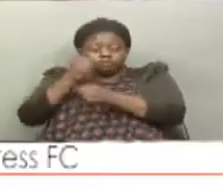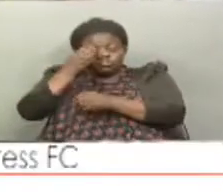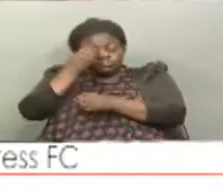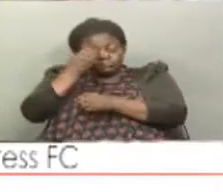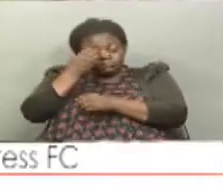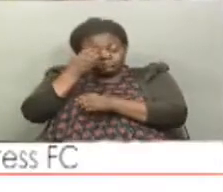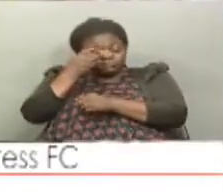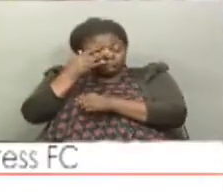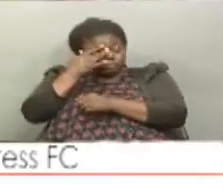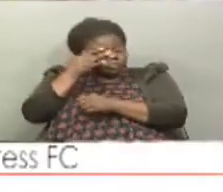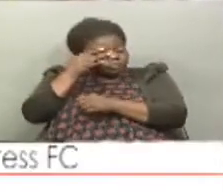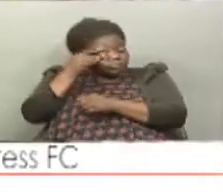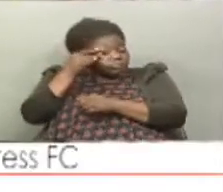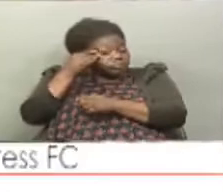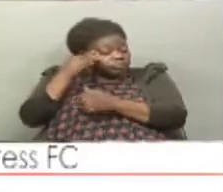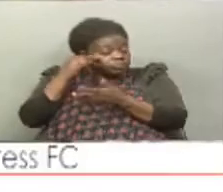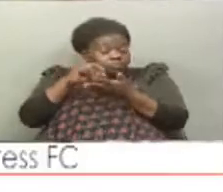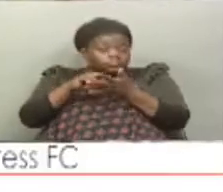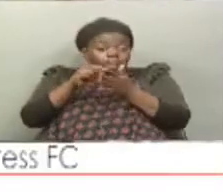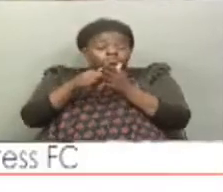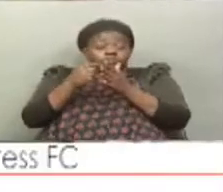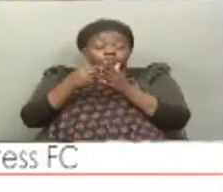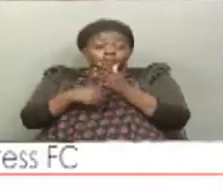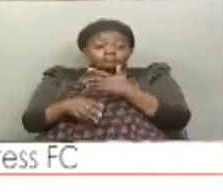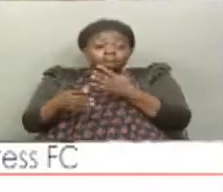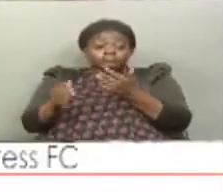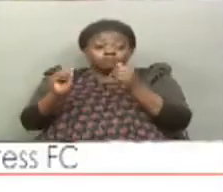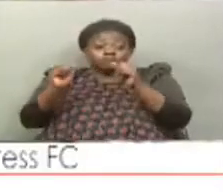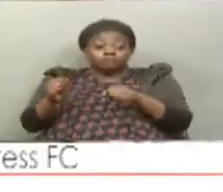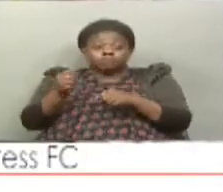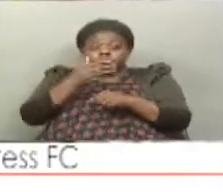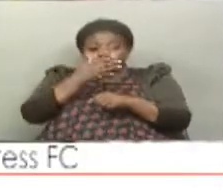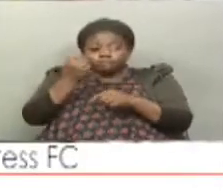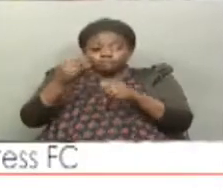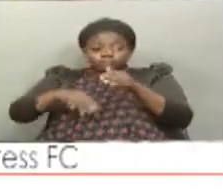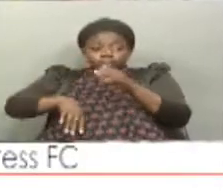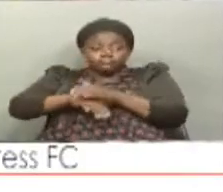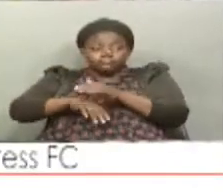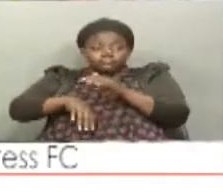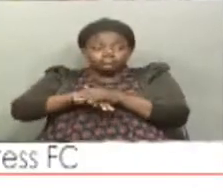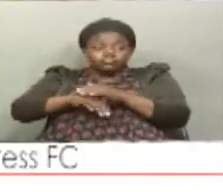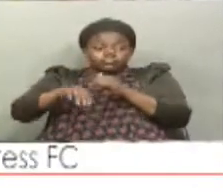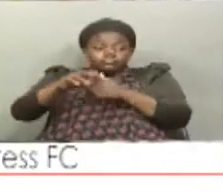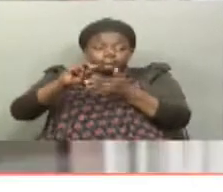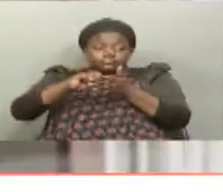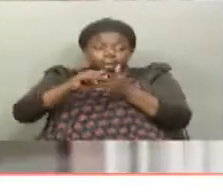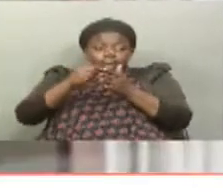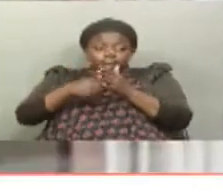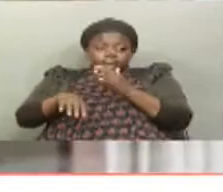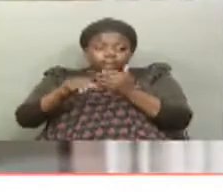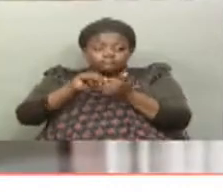retro. I'll check it that in the world since the Mukusakiya will not sing at the Mukumopida, Brown. Kachitegeza tisa